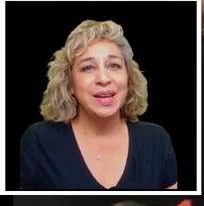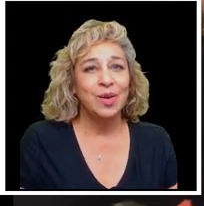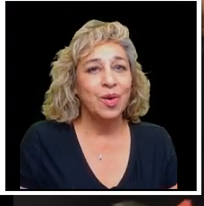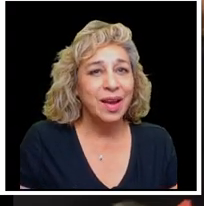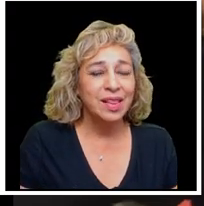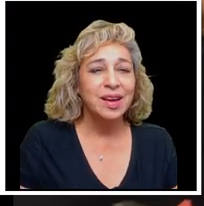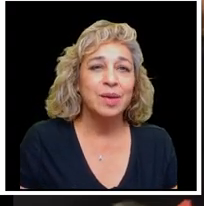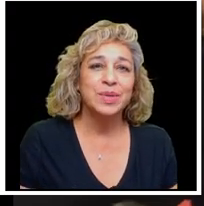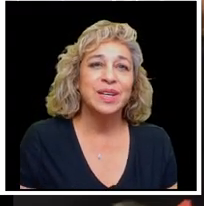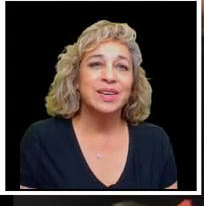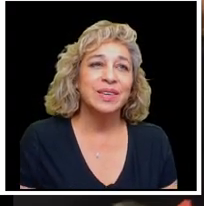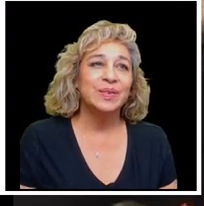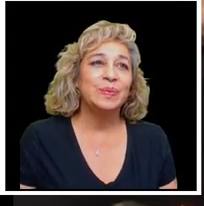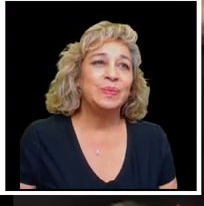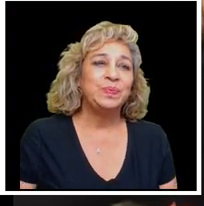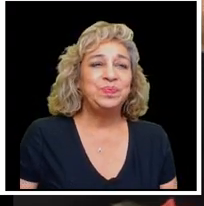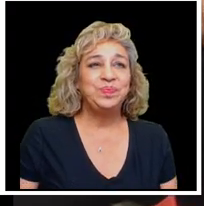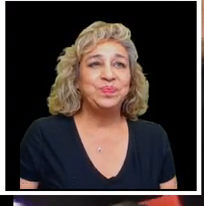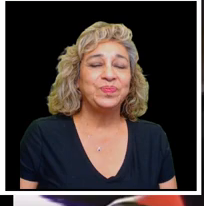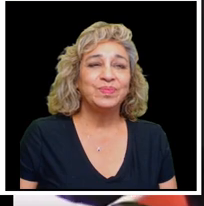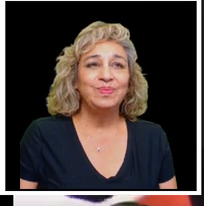airplane or helicopter